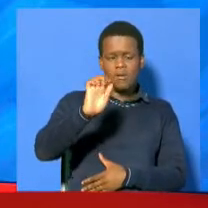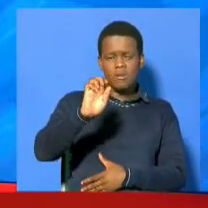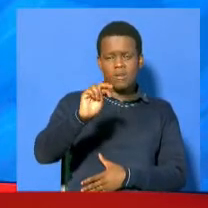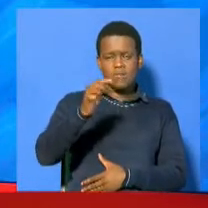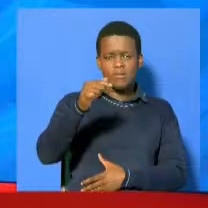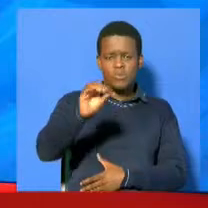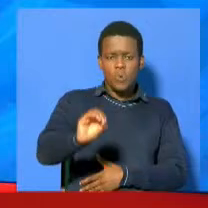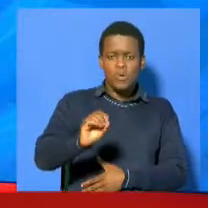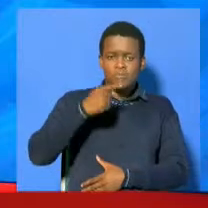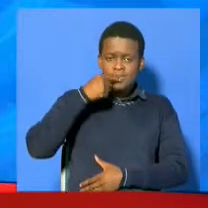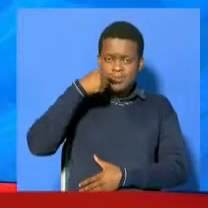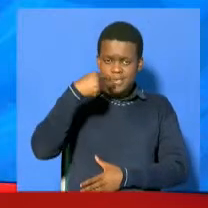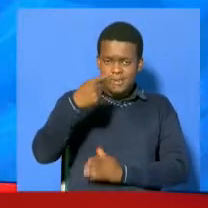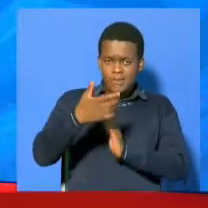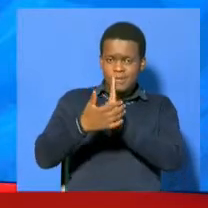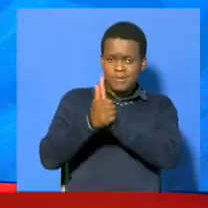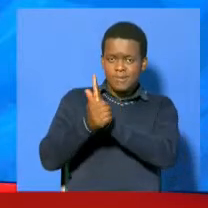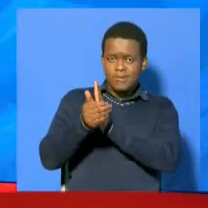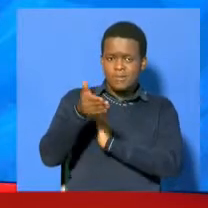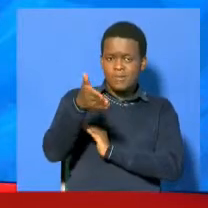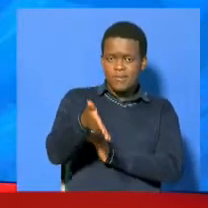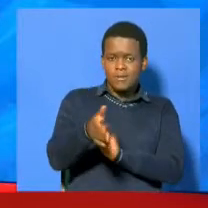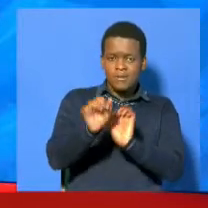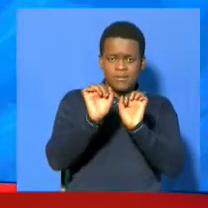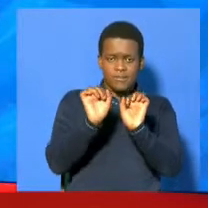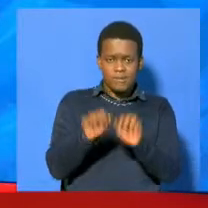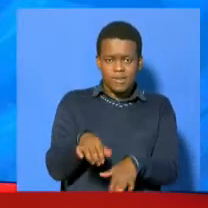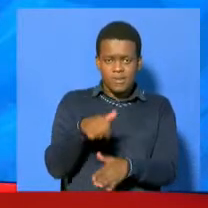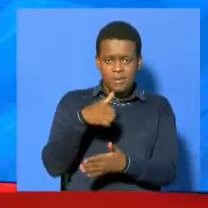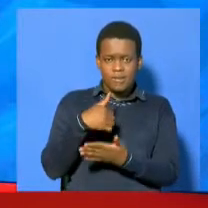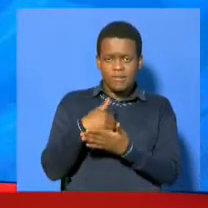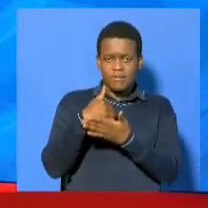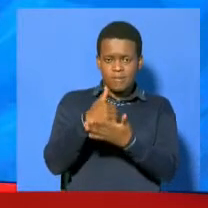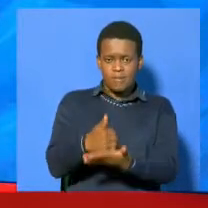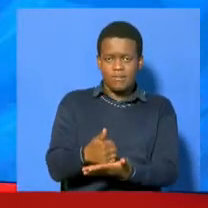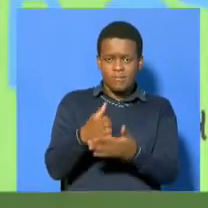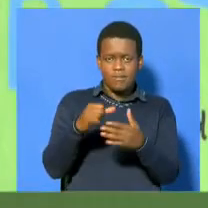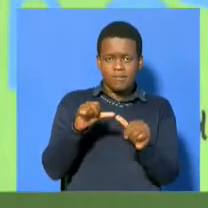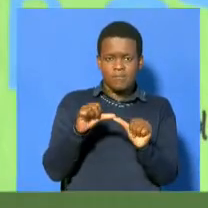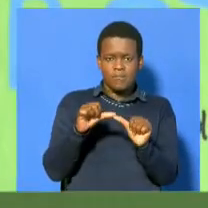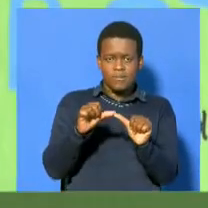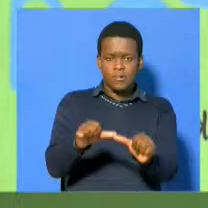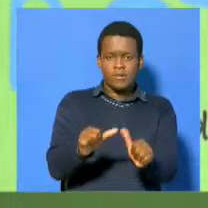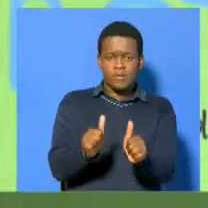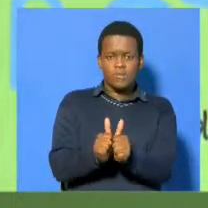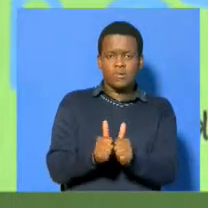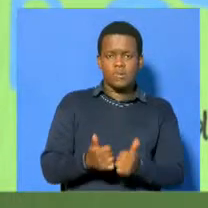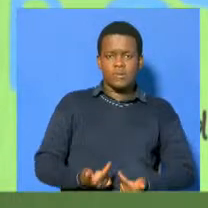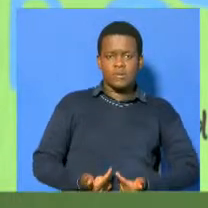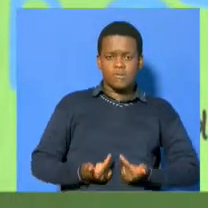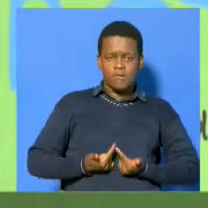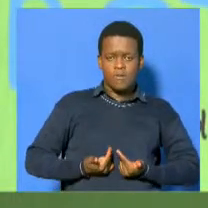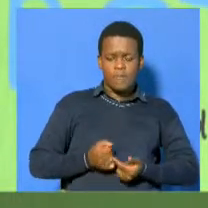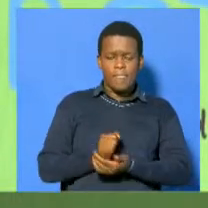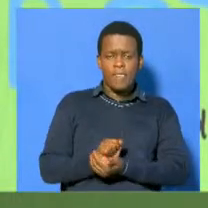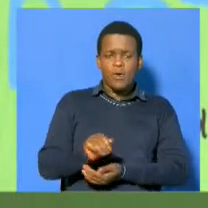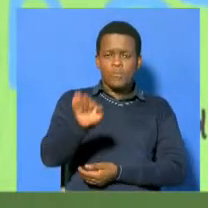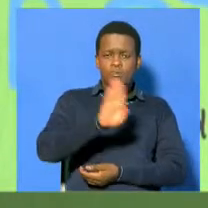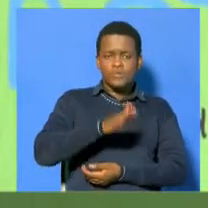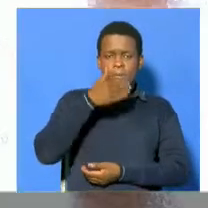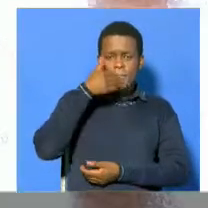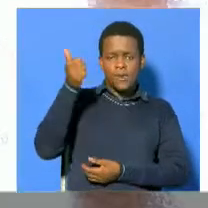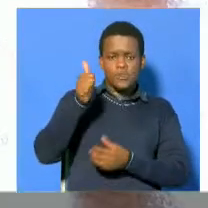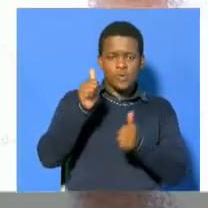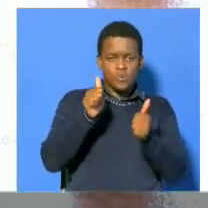inmates will be taught project management courses. Yengemali Moyo. As Botswana is ranked one of the best in issues